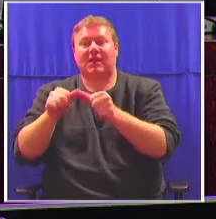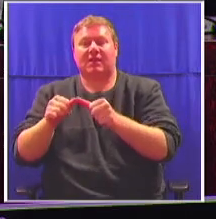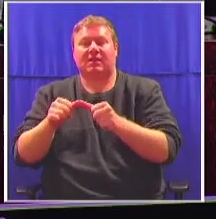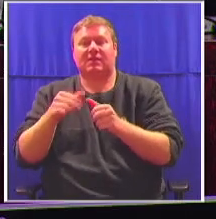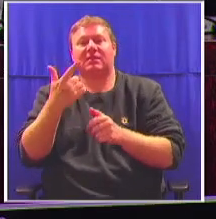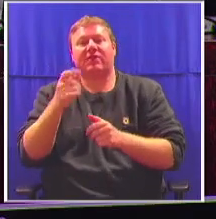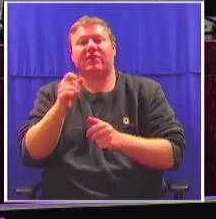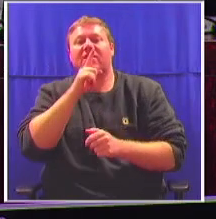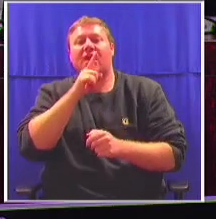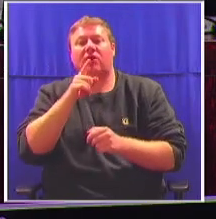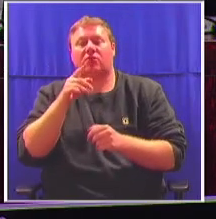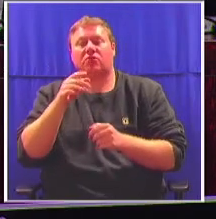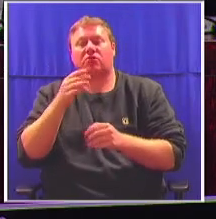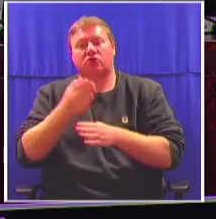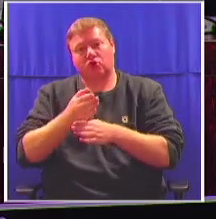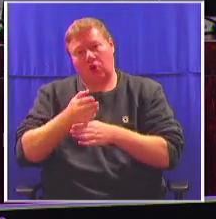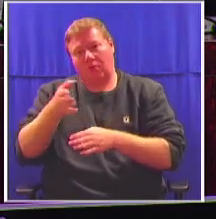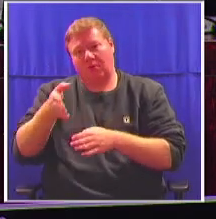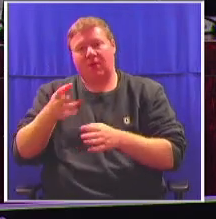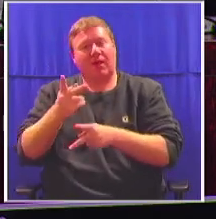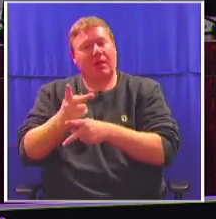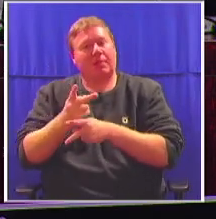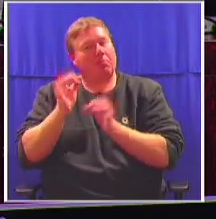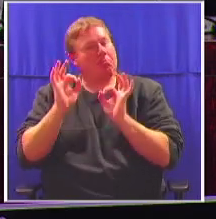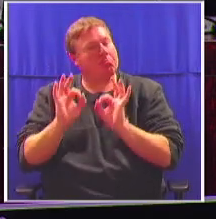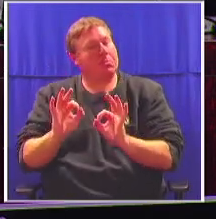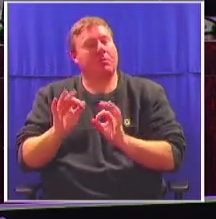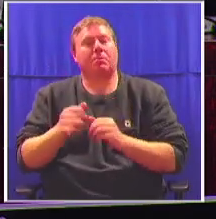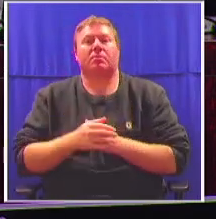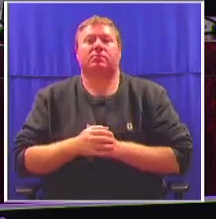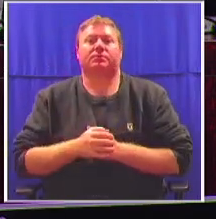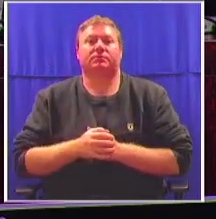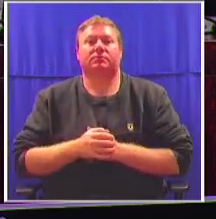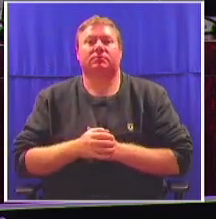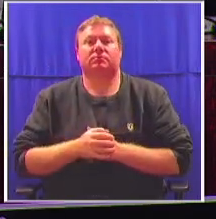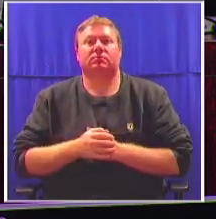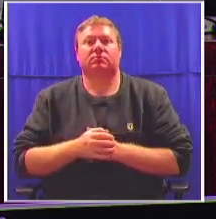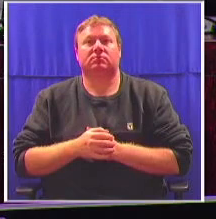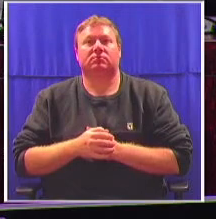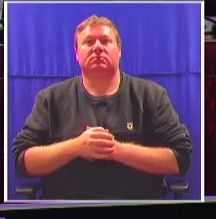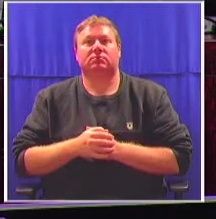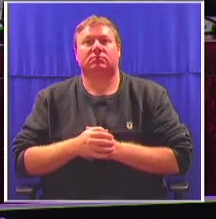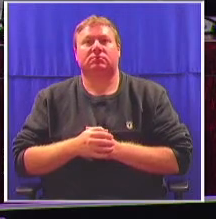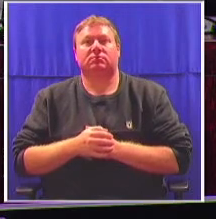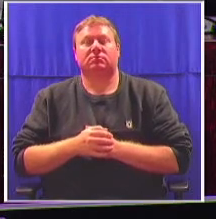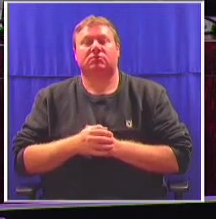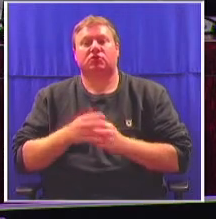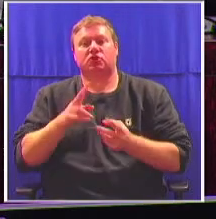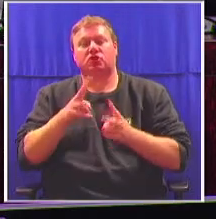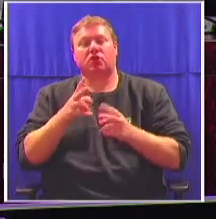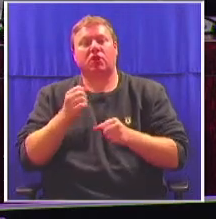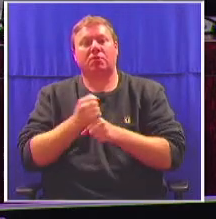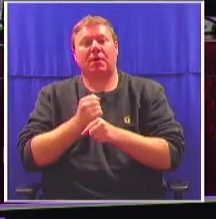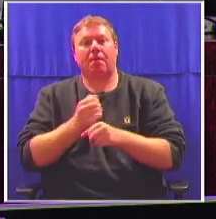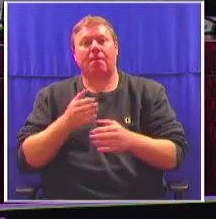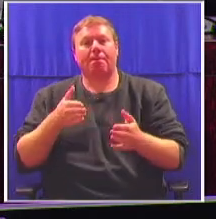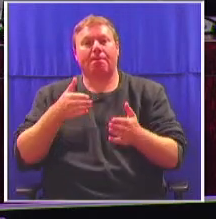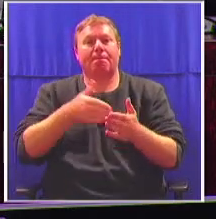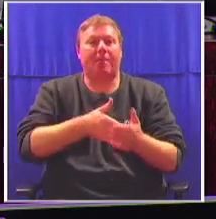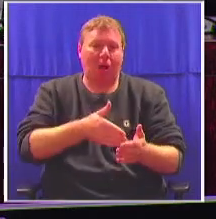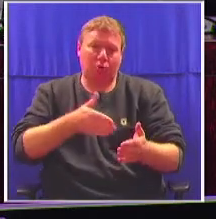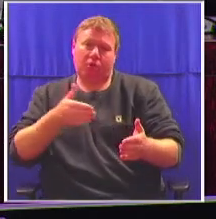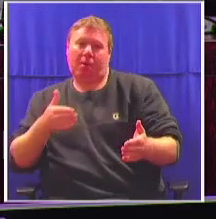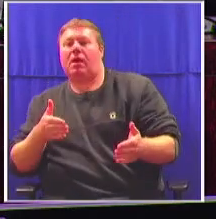jobs. Changes have been made to the Bounce Back Loan Guarantee Scheme, which